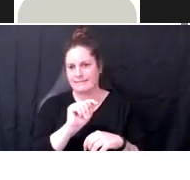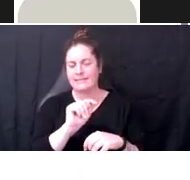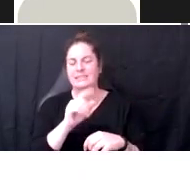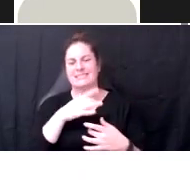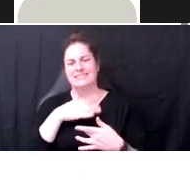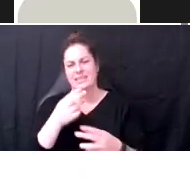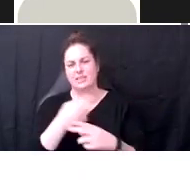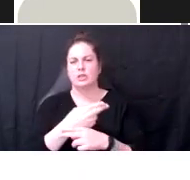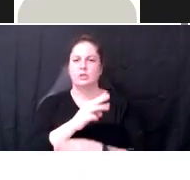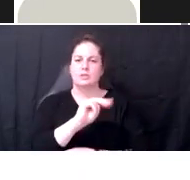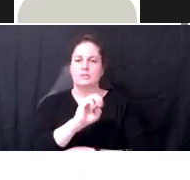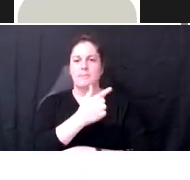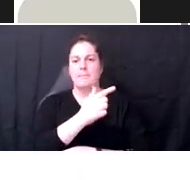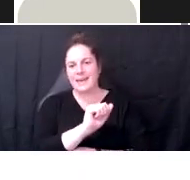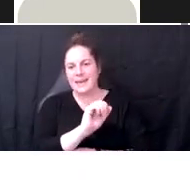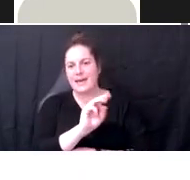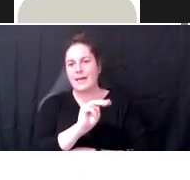micrograms, megagrams, things like,